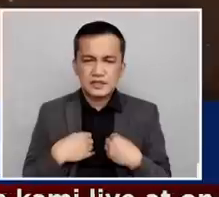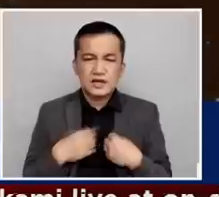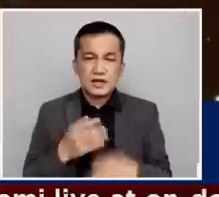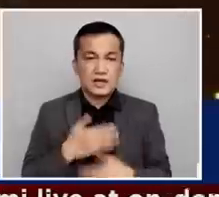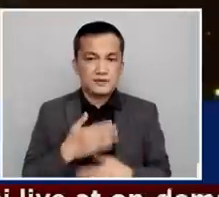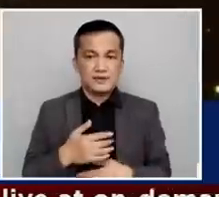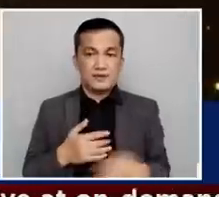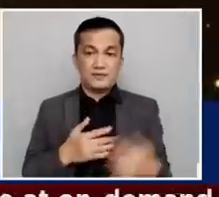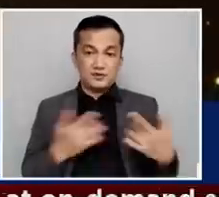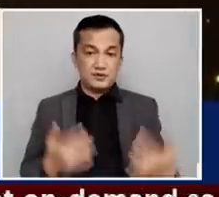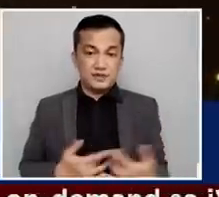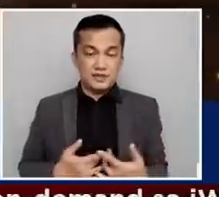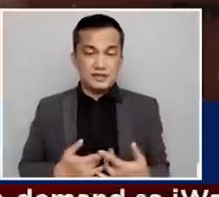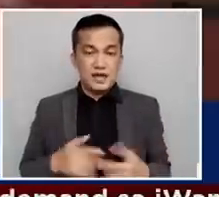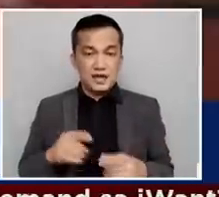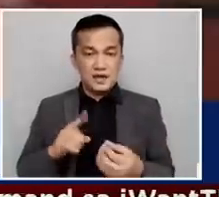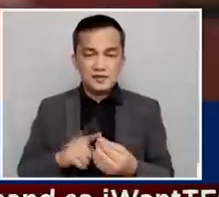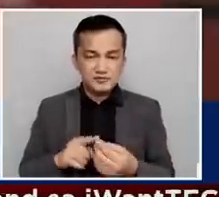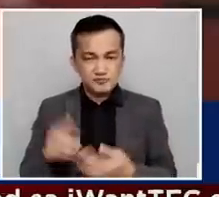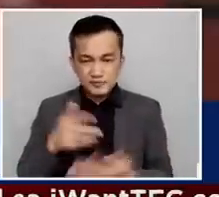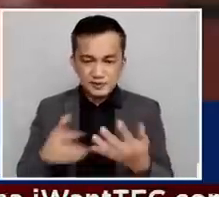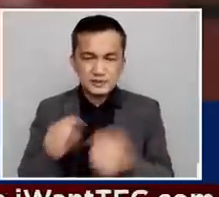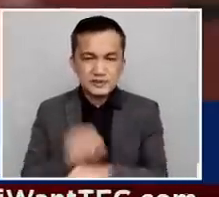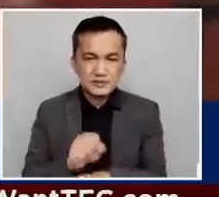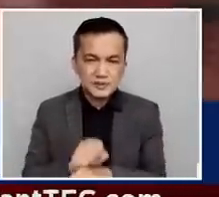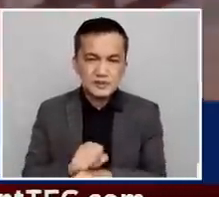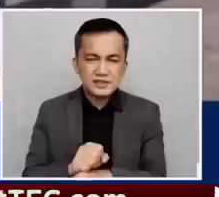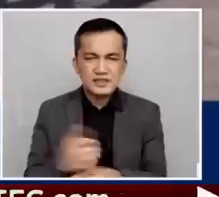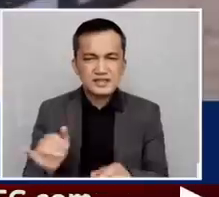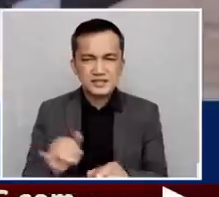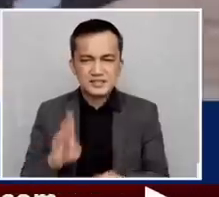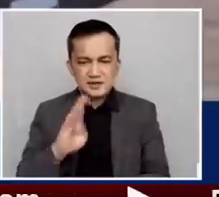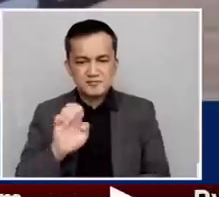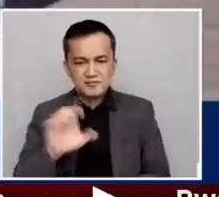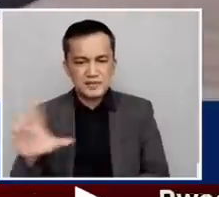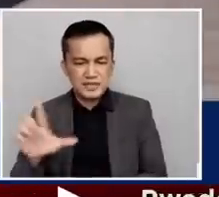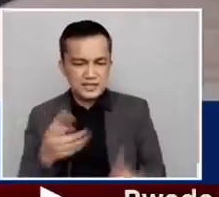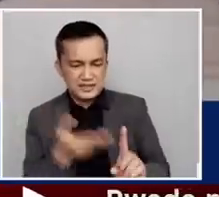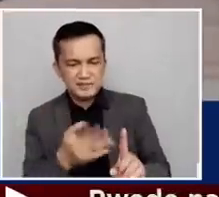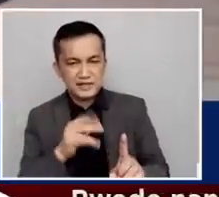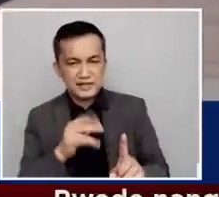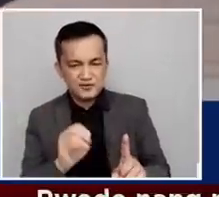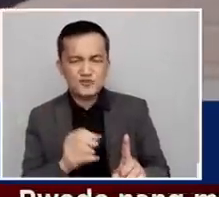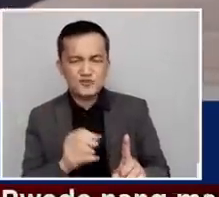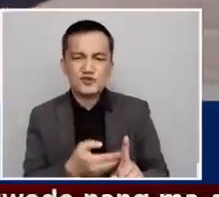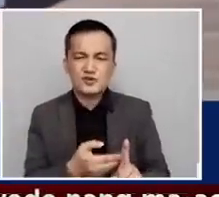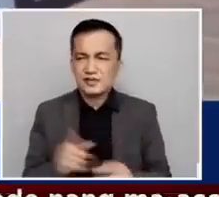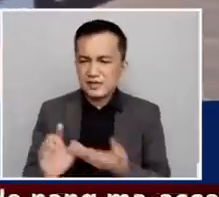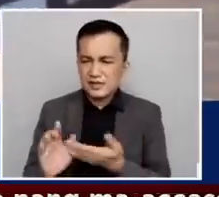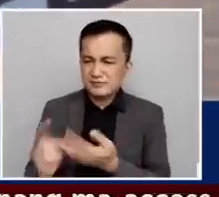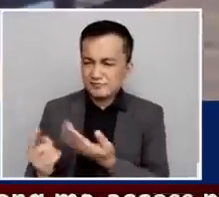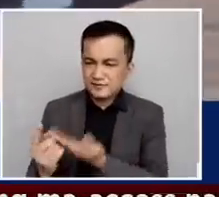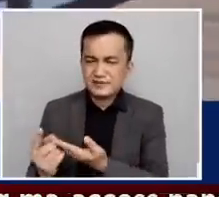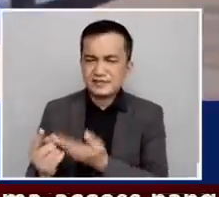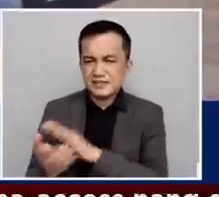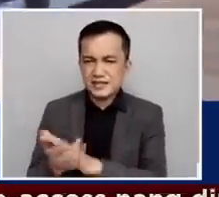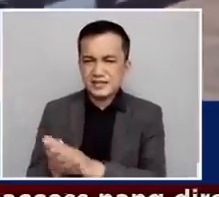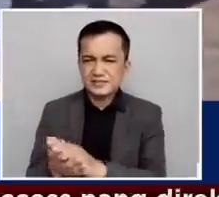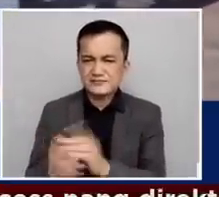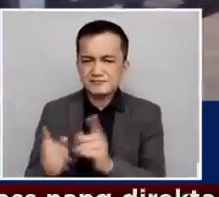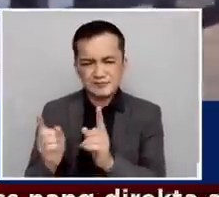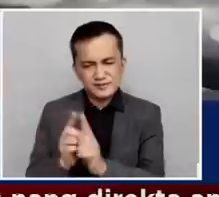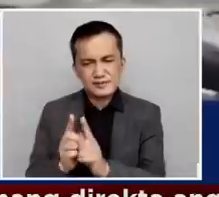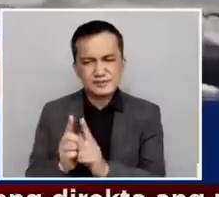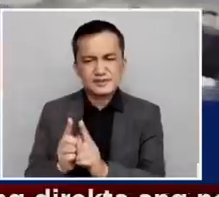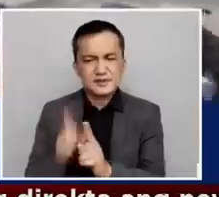ngayon, lalo na sa mga katrabaho, tulad ni Bel Mariano. It's just nice to have that sort of chemistry with someone, that sort